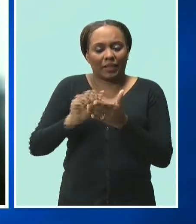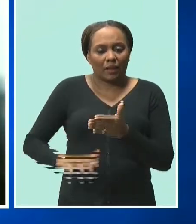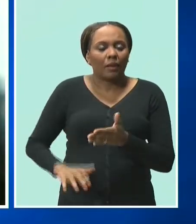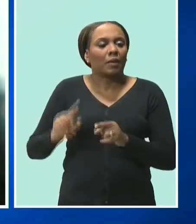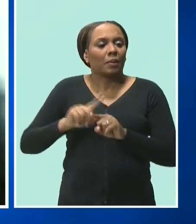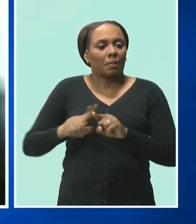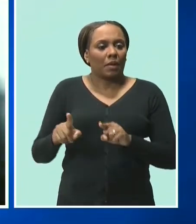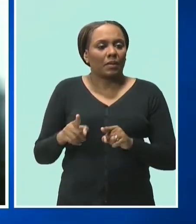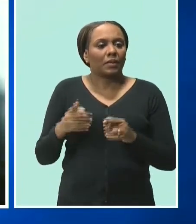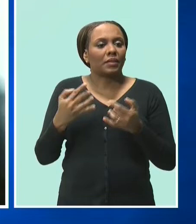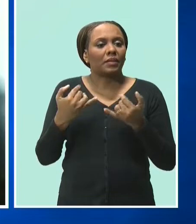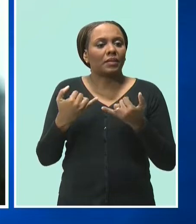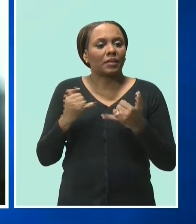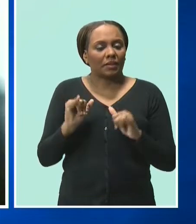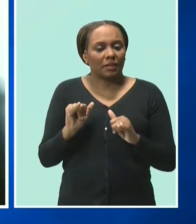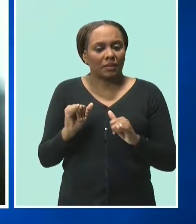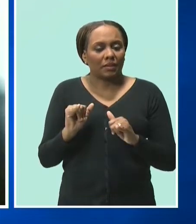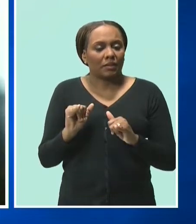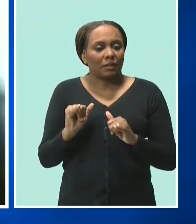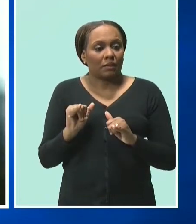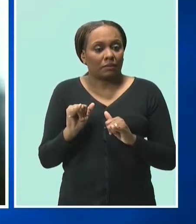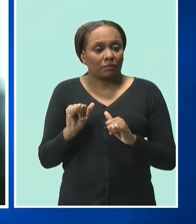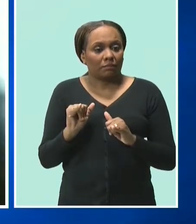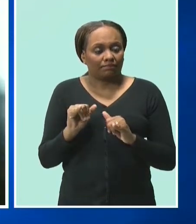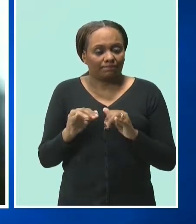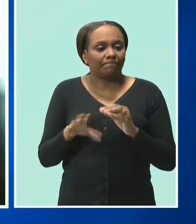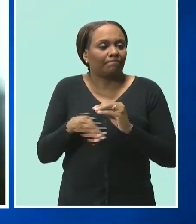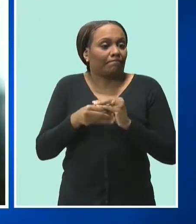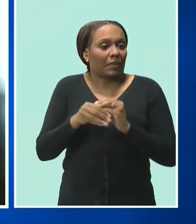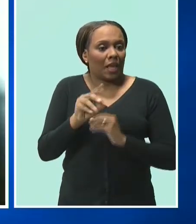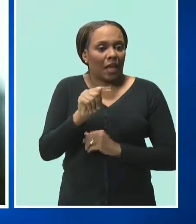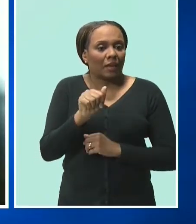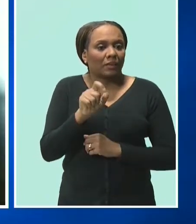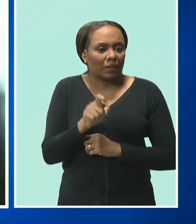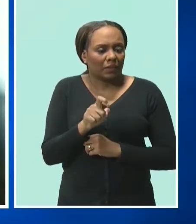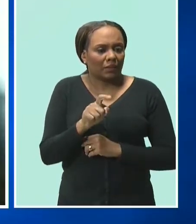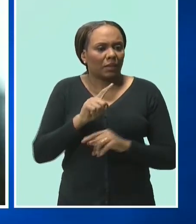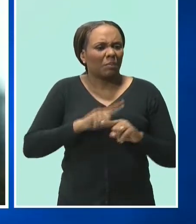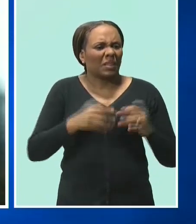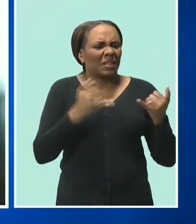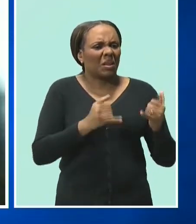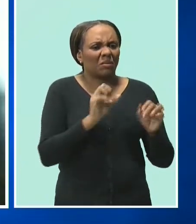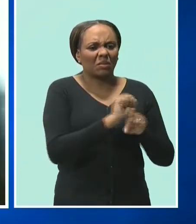I think this COVID situation has demonstrated